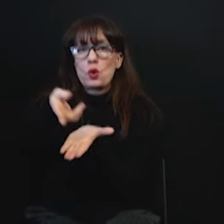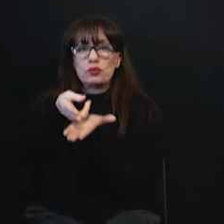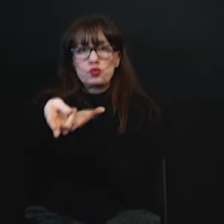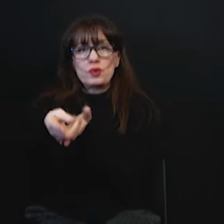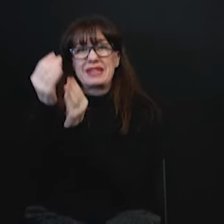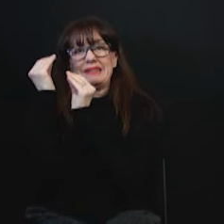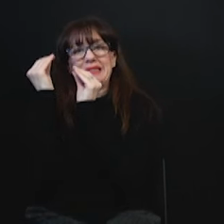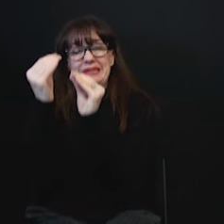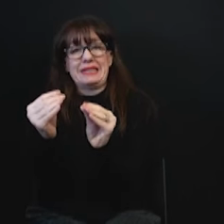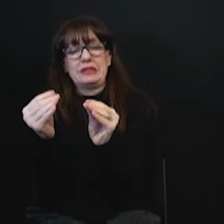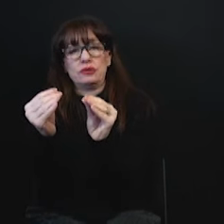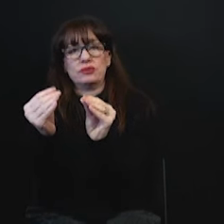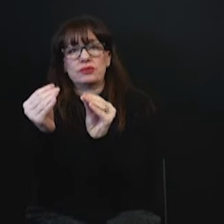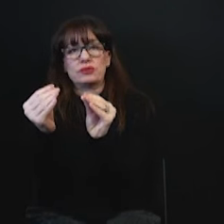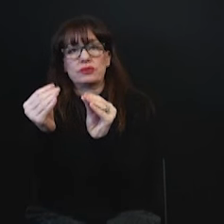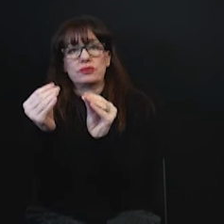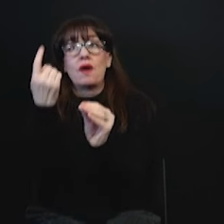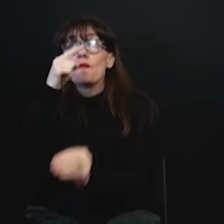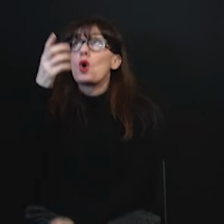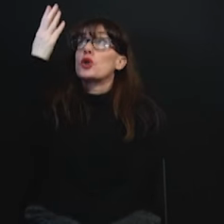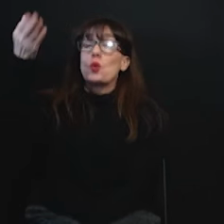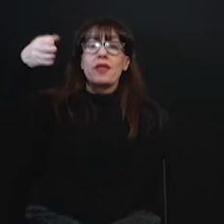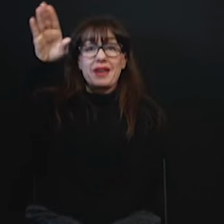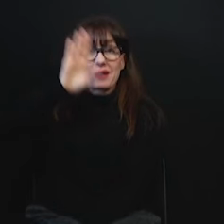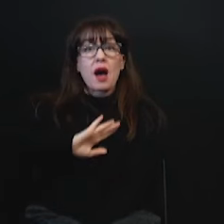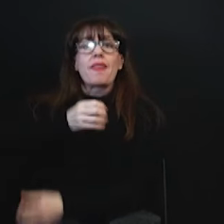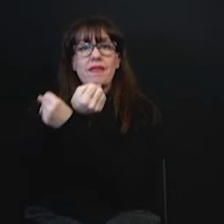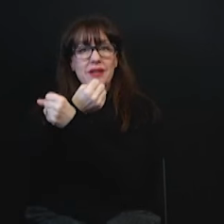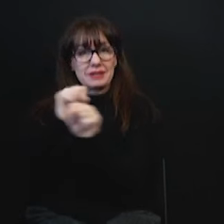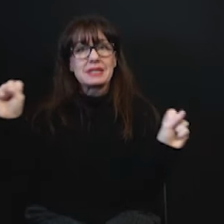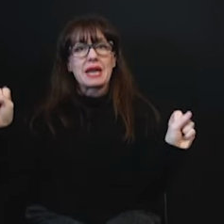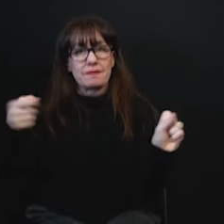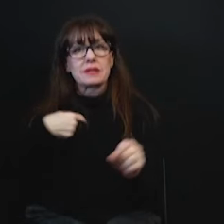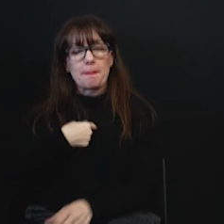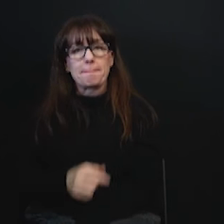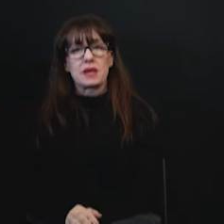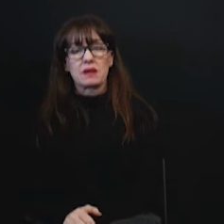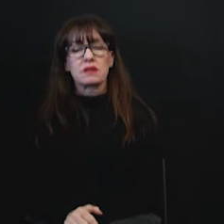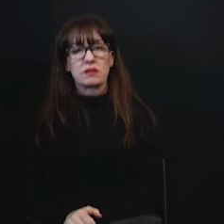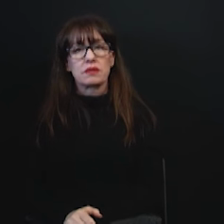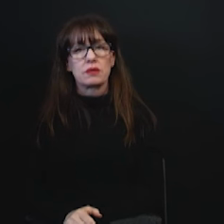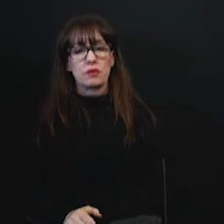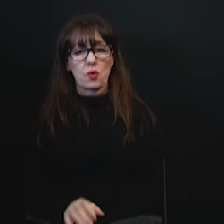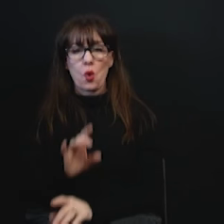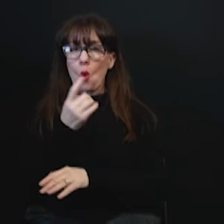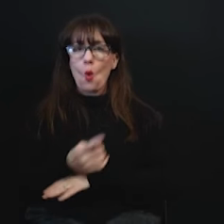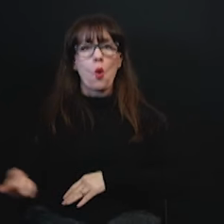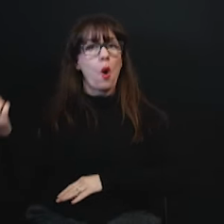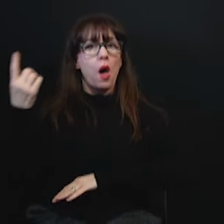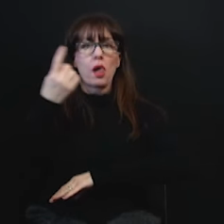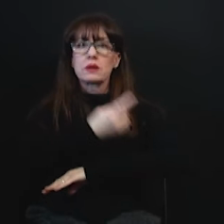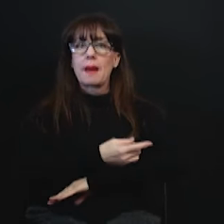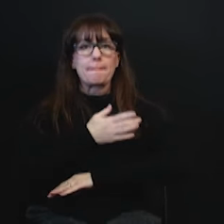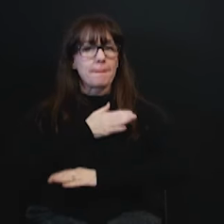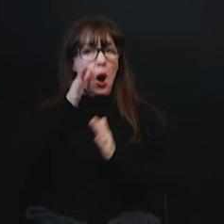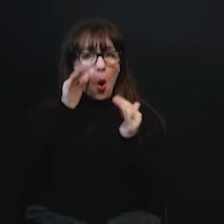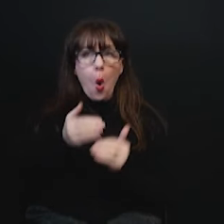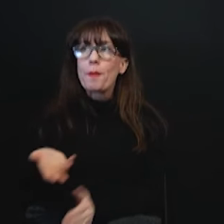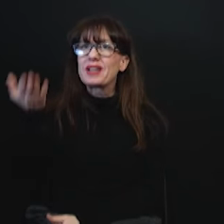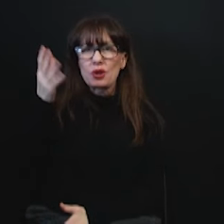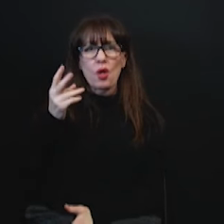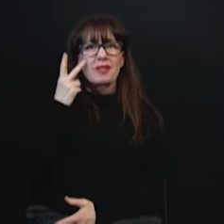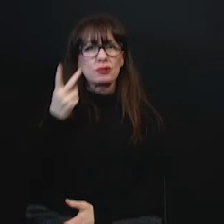me, for you are the God who saves me. All day long, I put my hope in you. Look at those